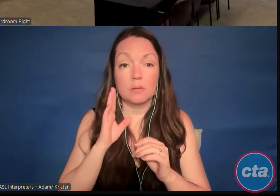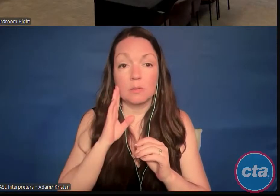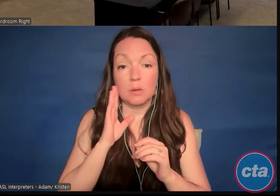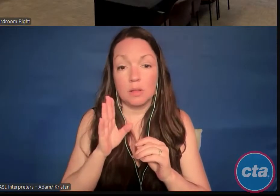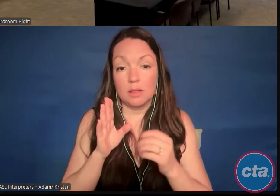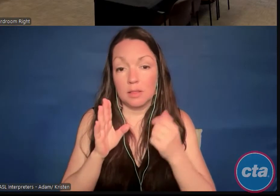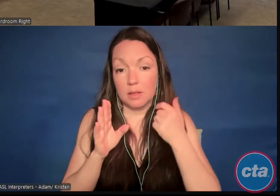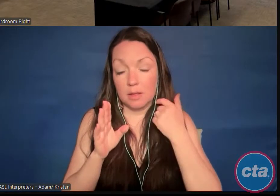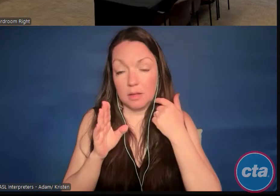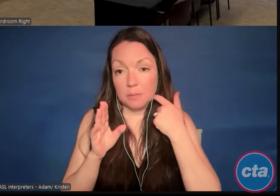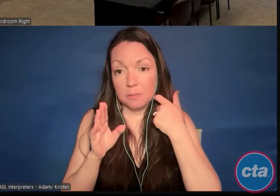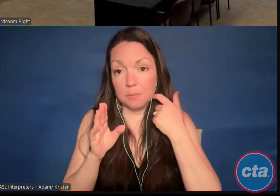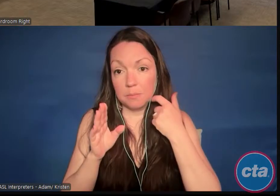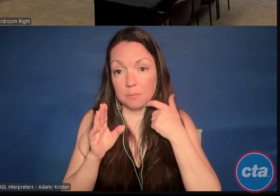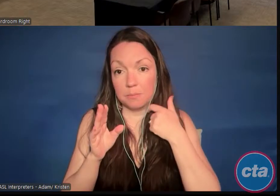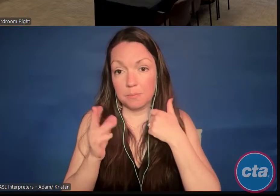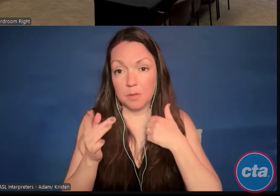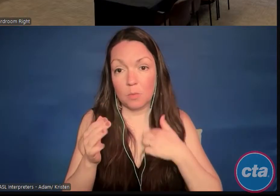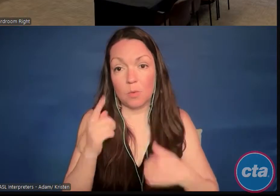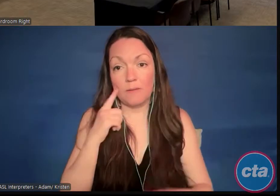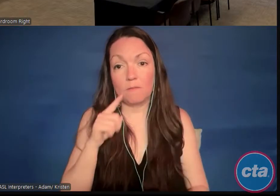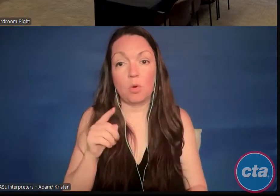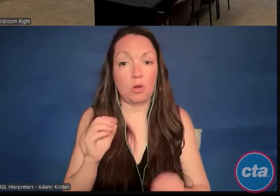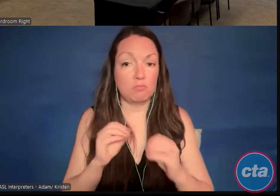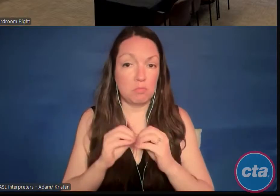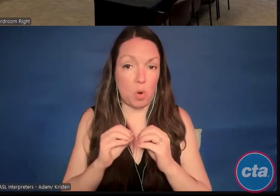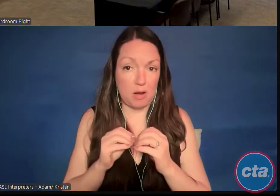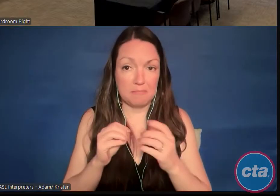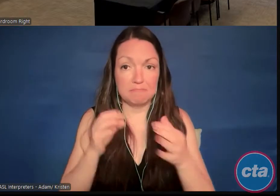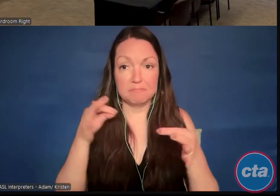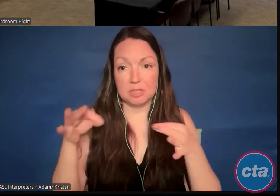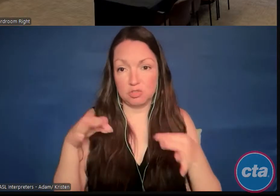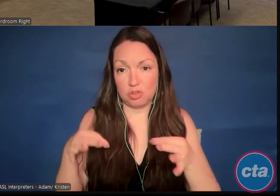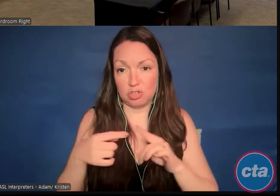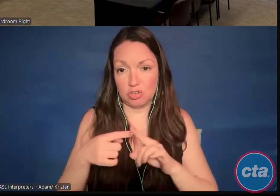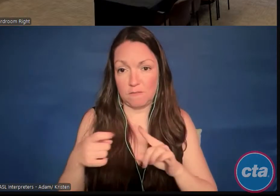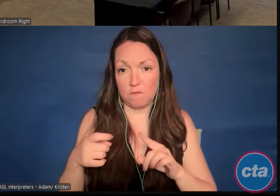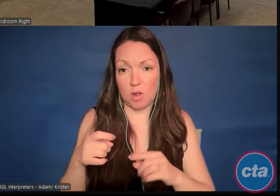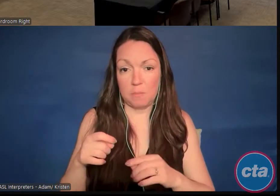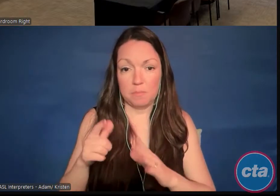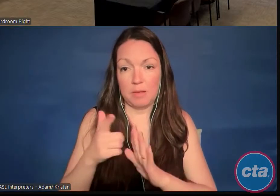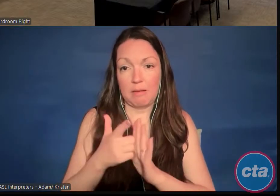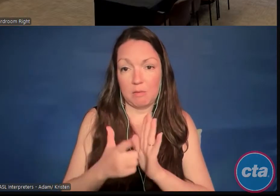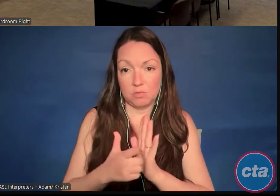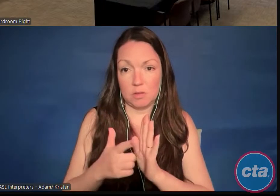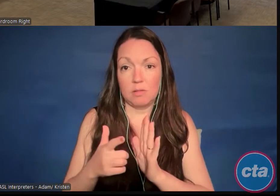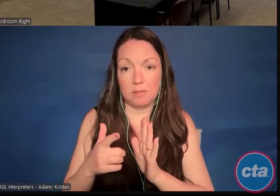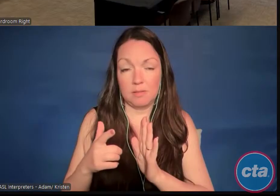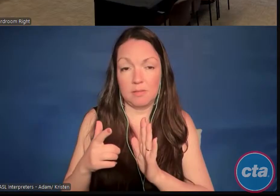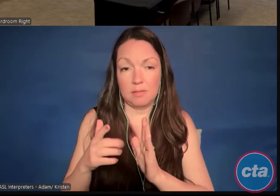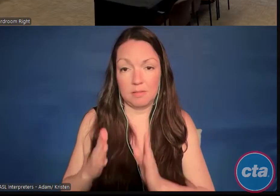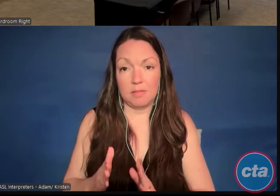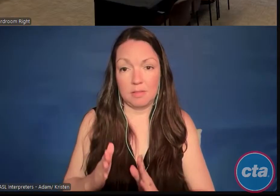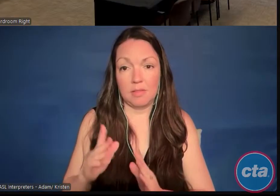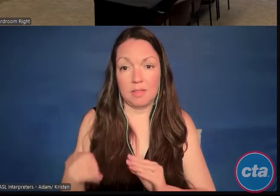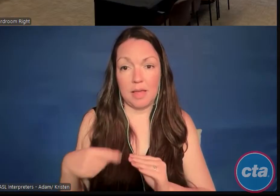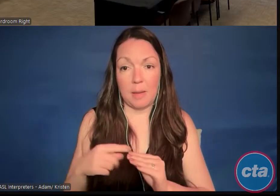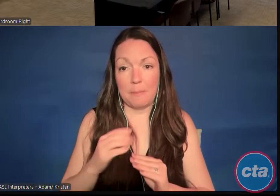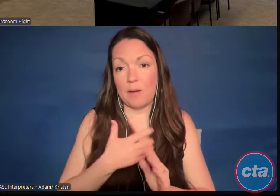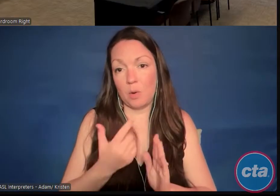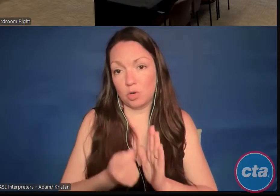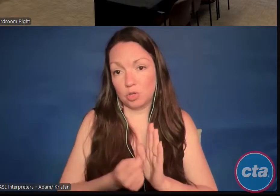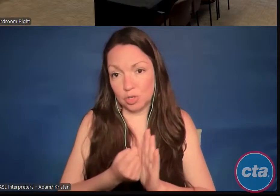will await further instructions from our council on steps regarding our turn